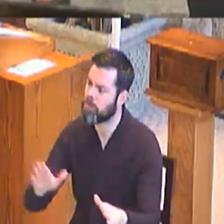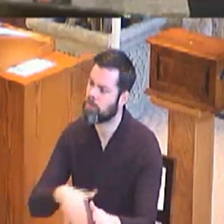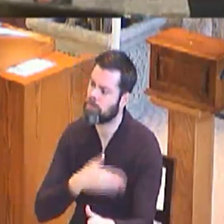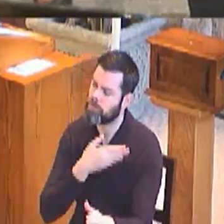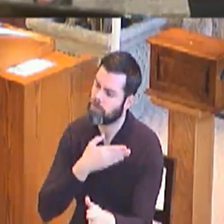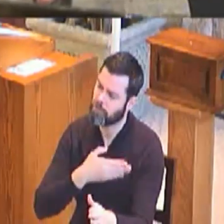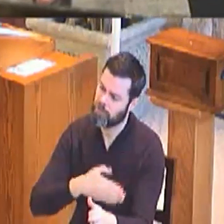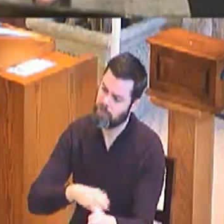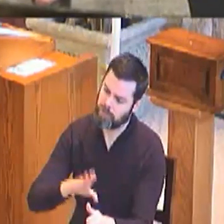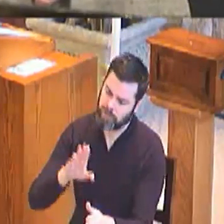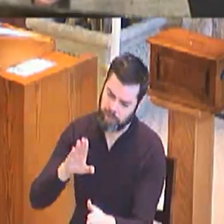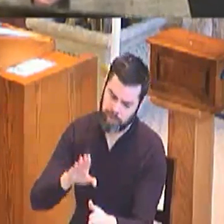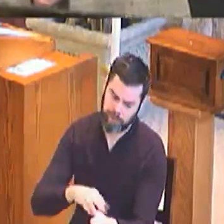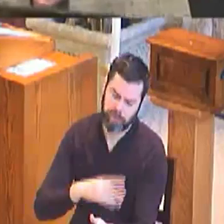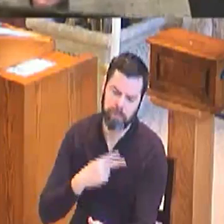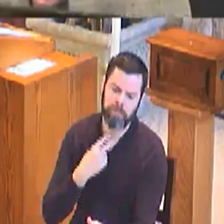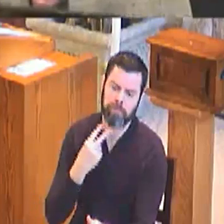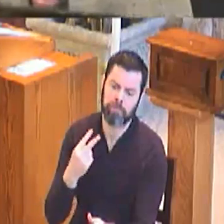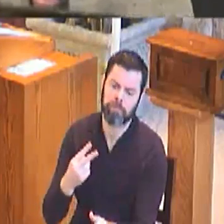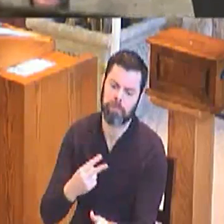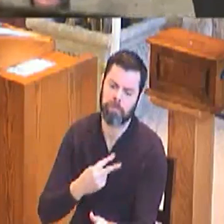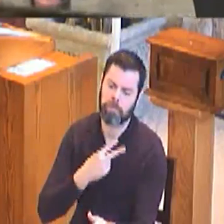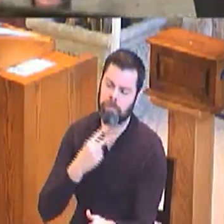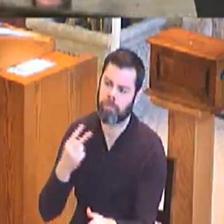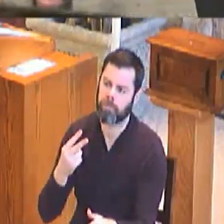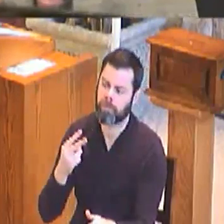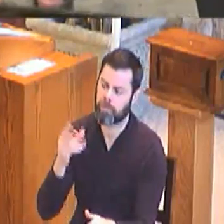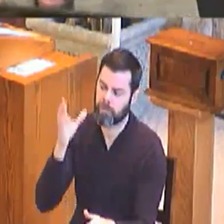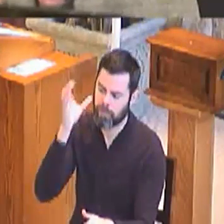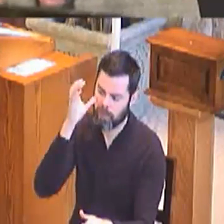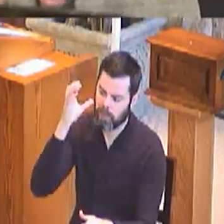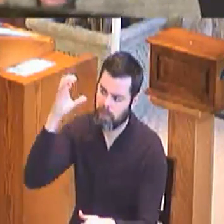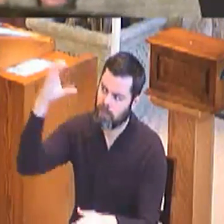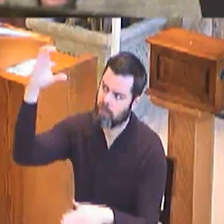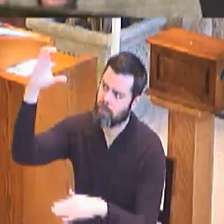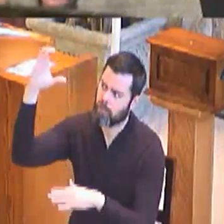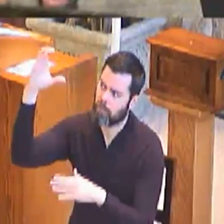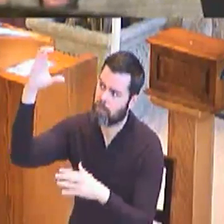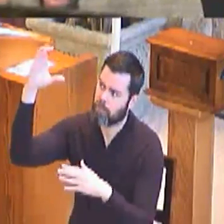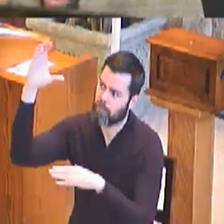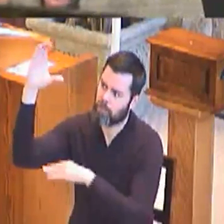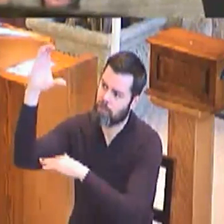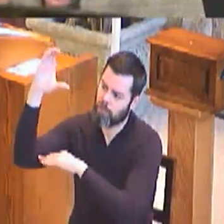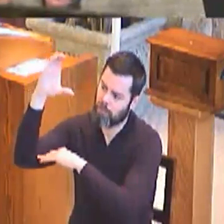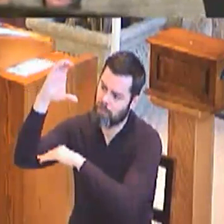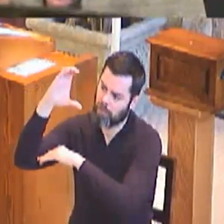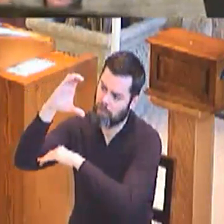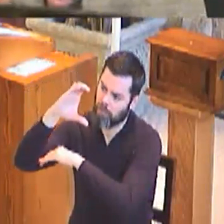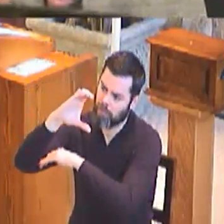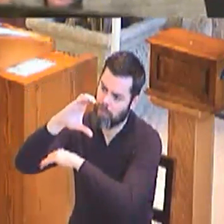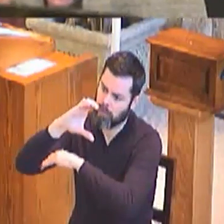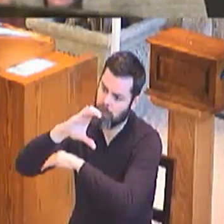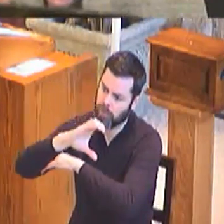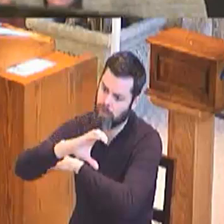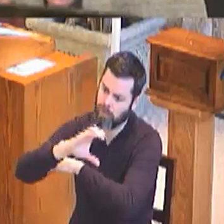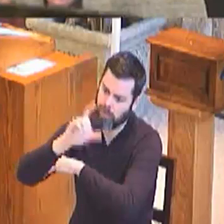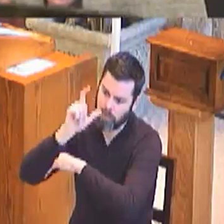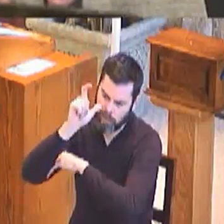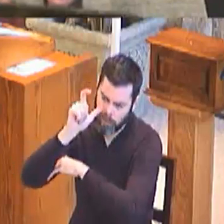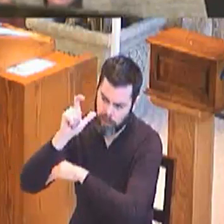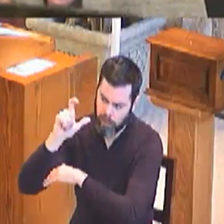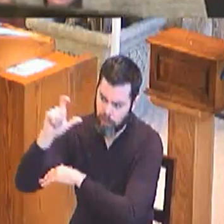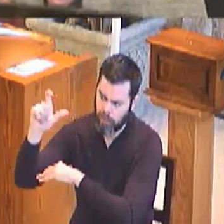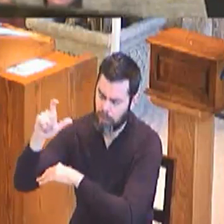The sun grew dark with mystery, the moon was cold and